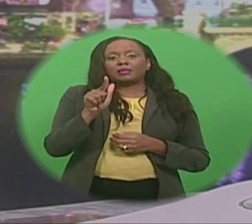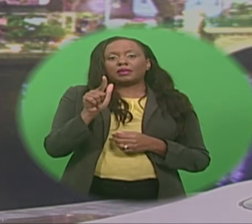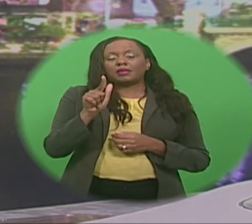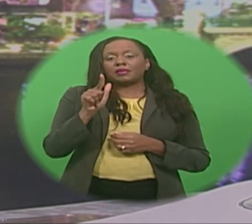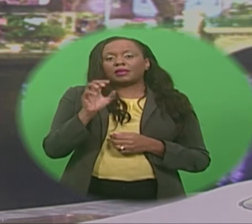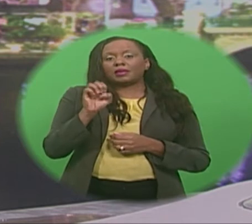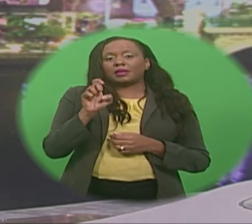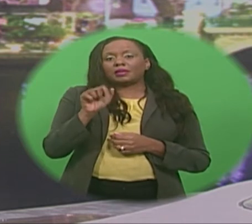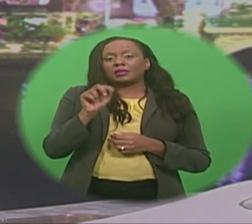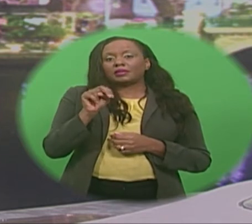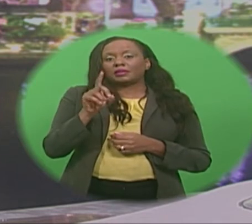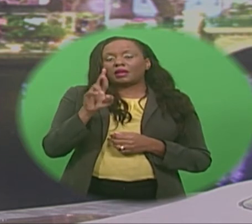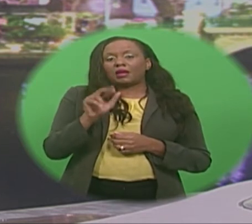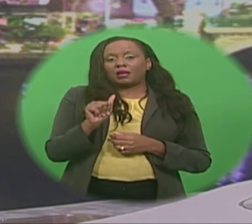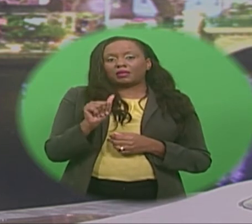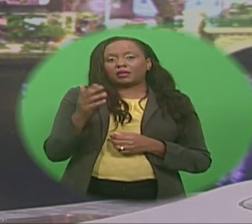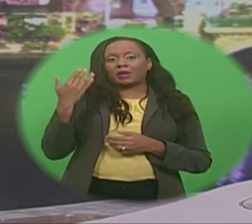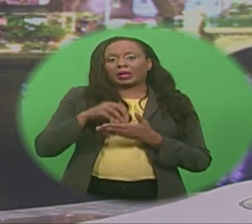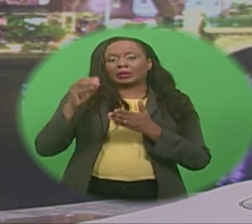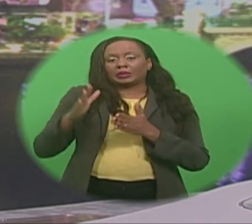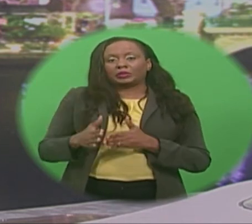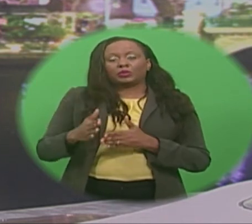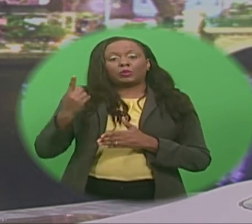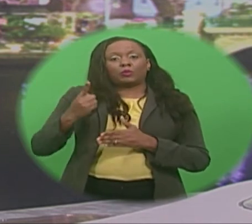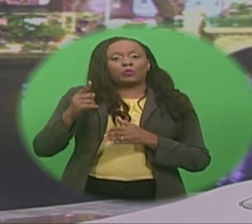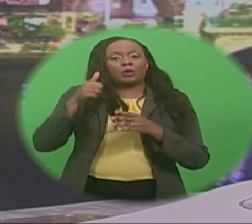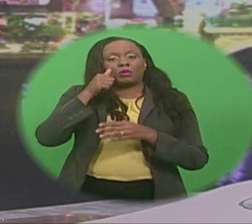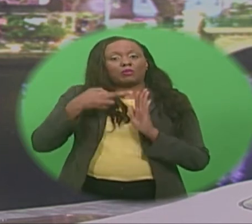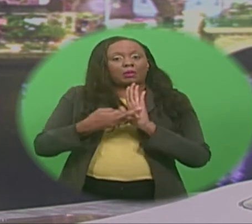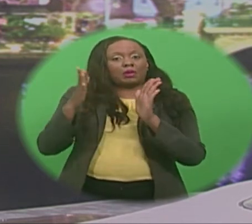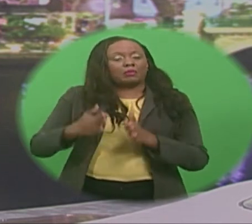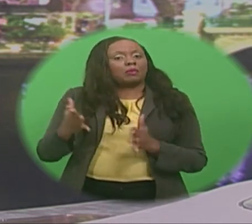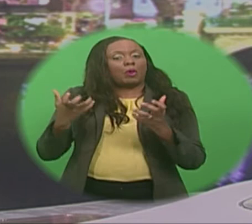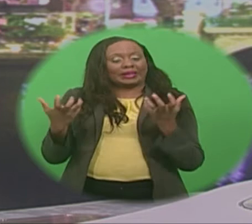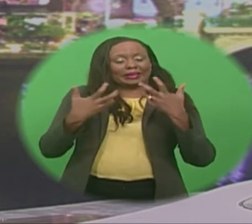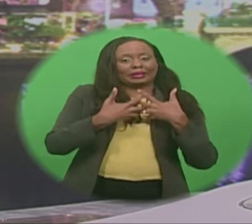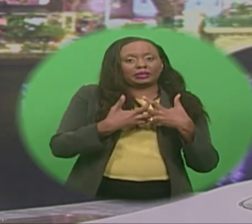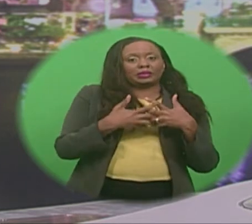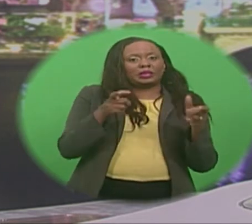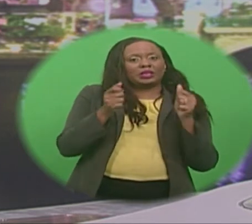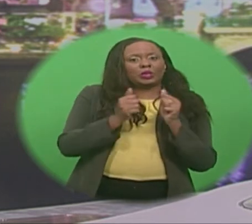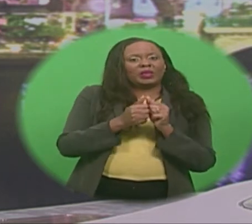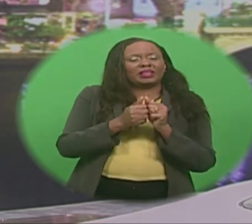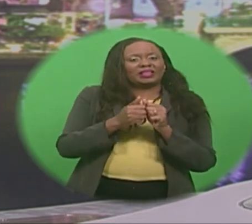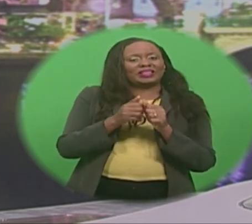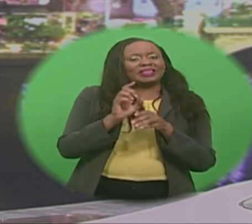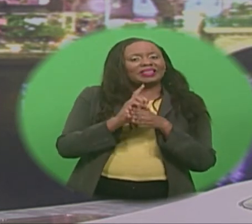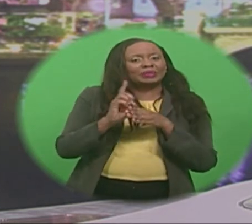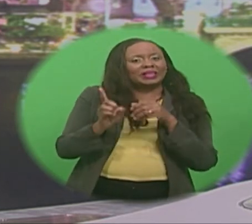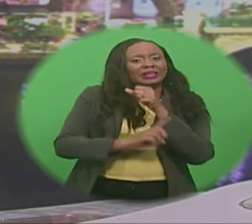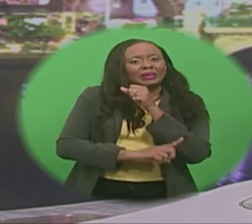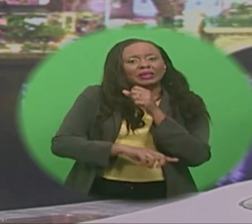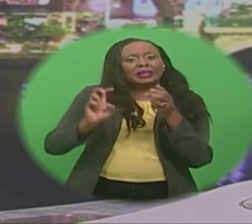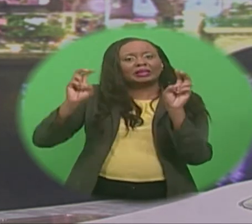Sue, revealed that the grouping of past students is embarking on a partnership with the school to help address any disciplinary issues